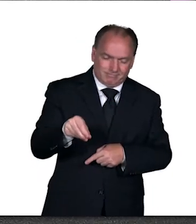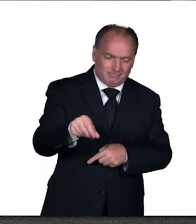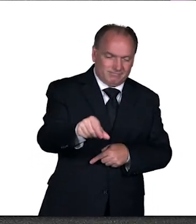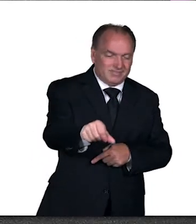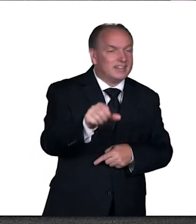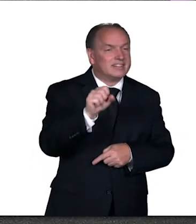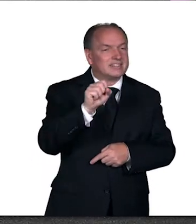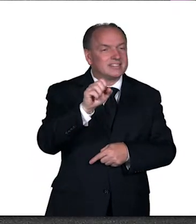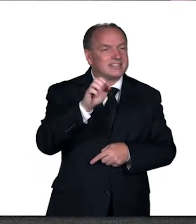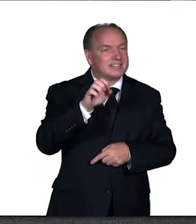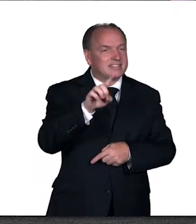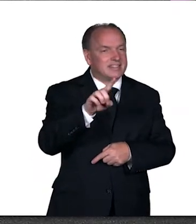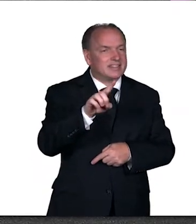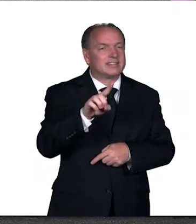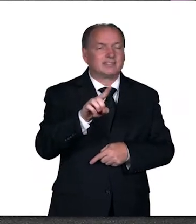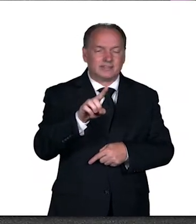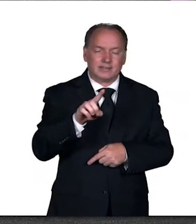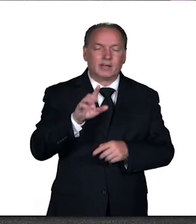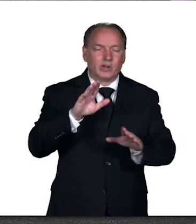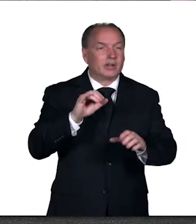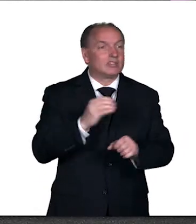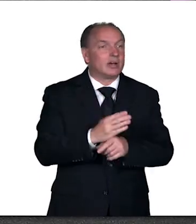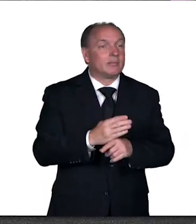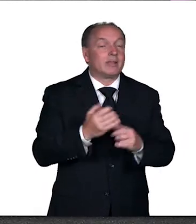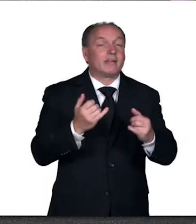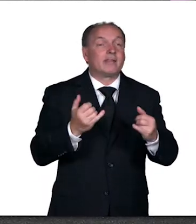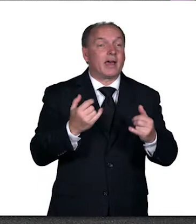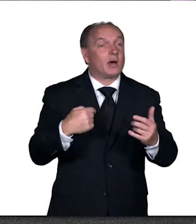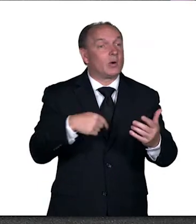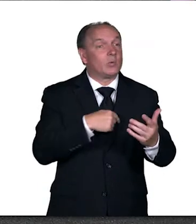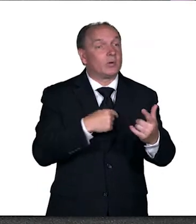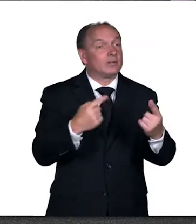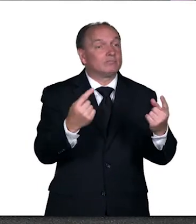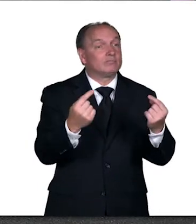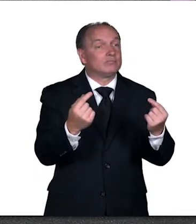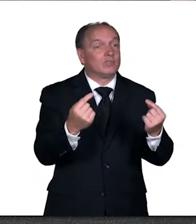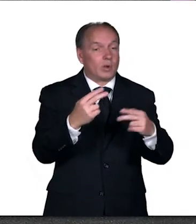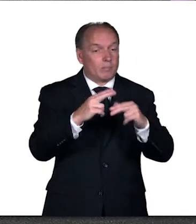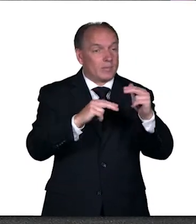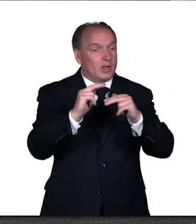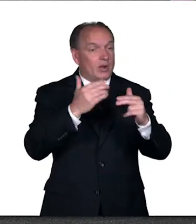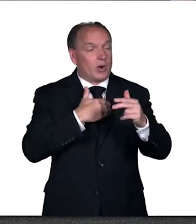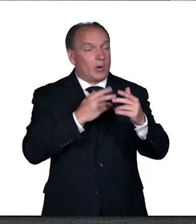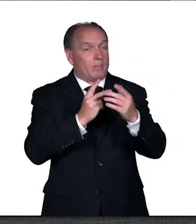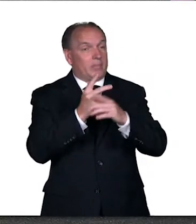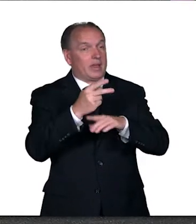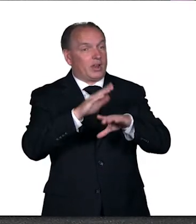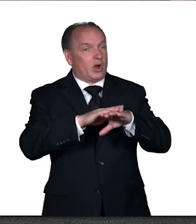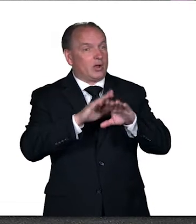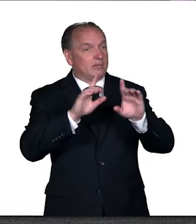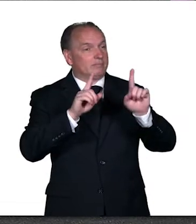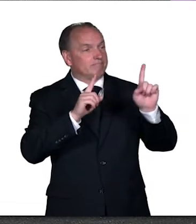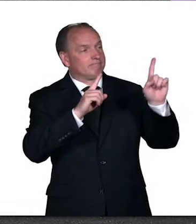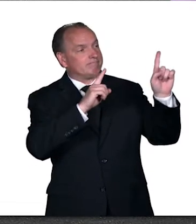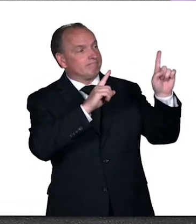Good, those were the seeds. Great job. All right, now we are going to build our plant on the